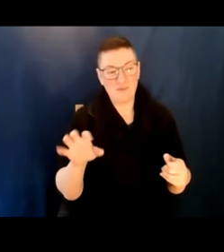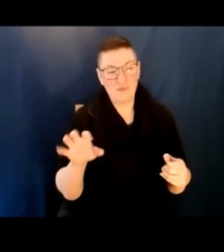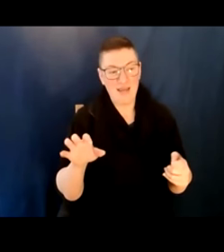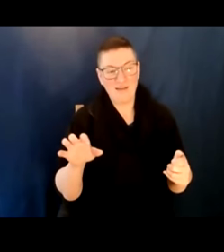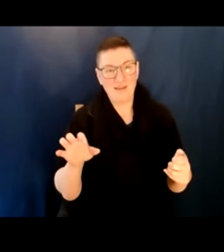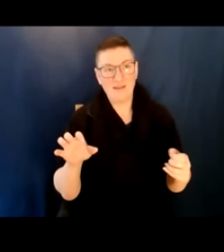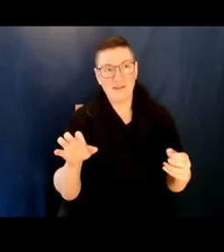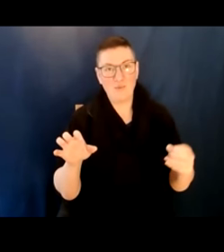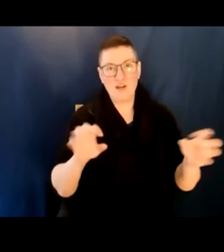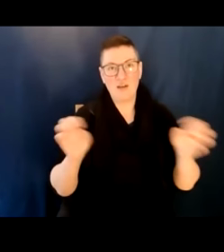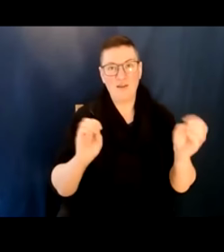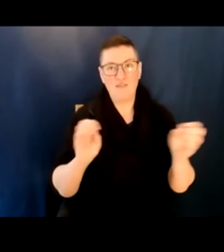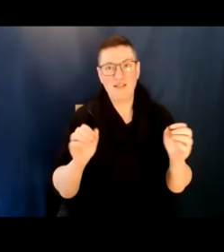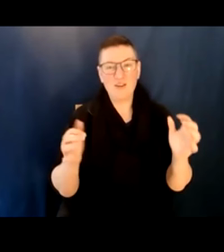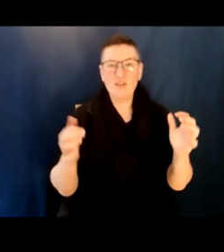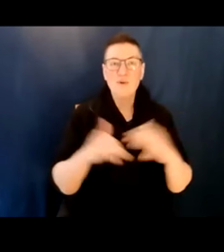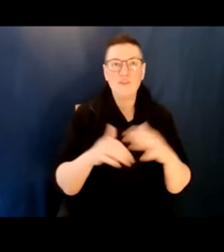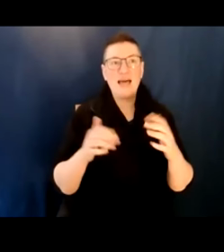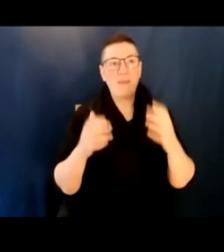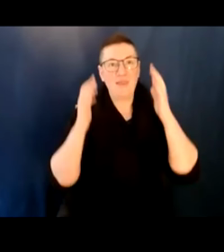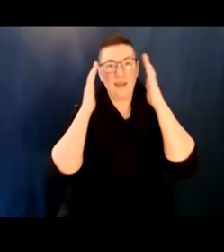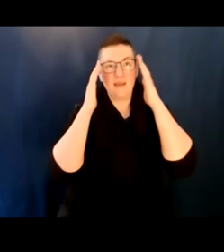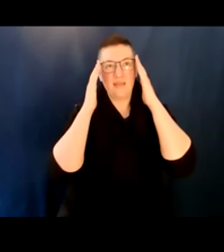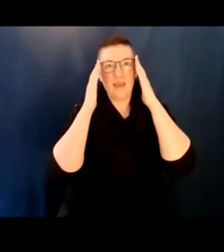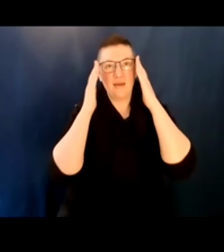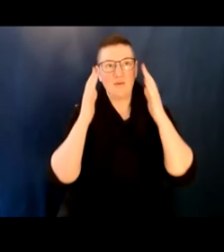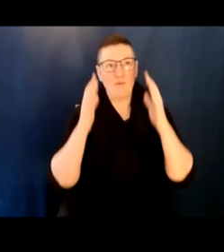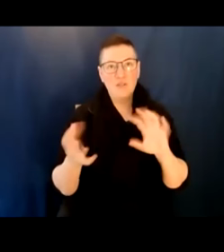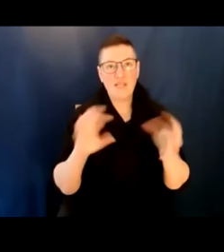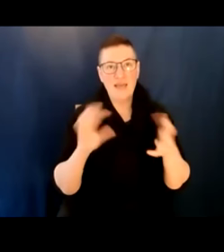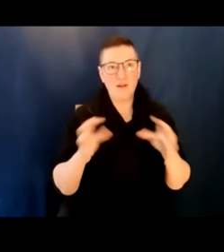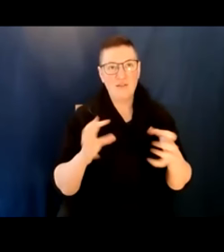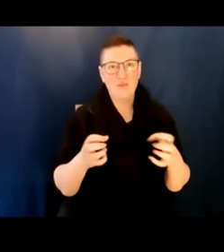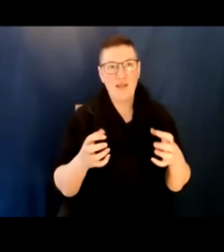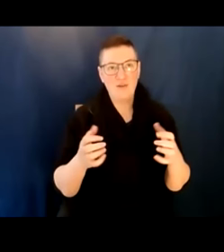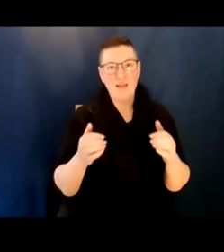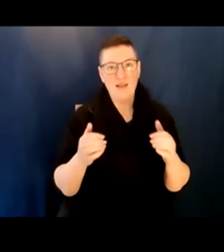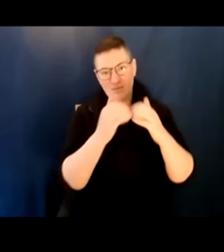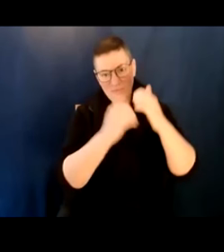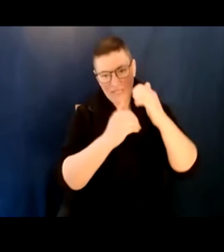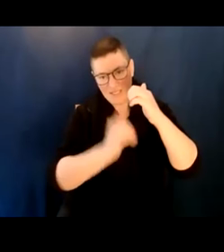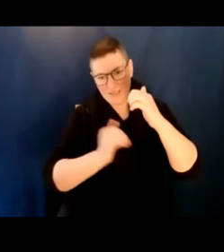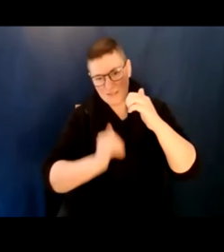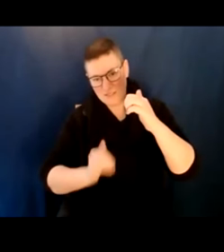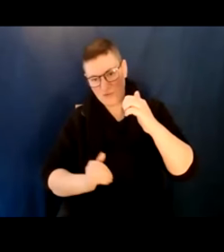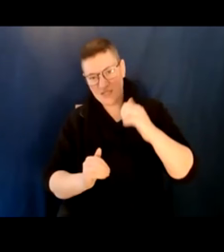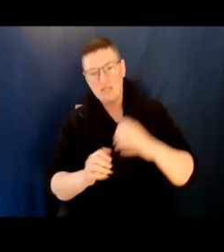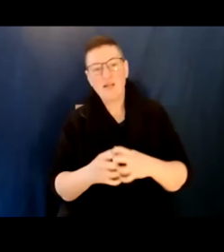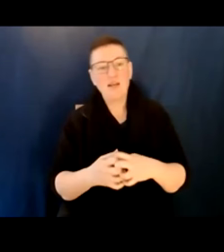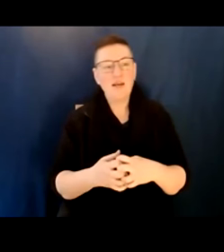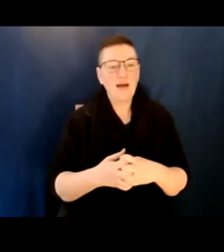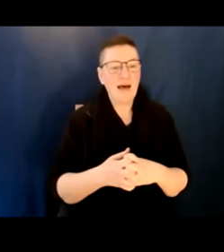slightly different way that we talk about events, and there is some overlap, and they work together and intertwine. They're not like completely